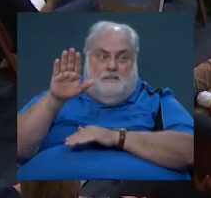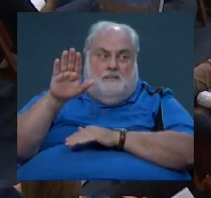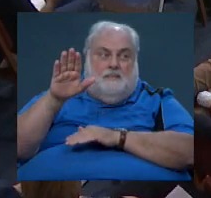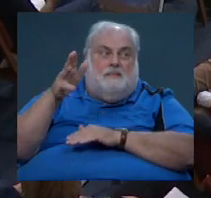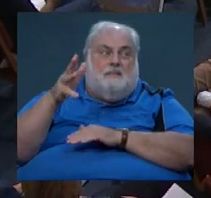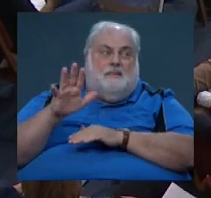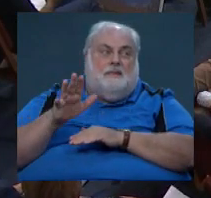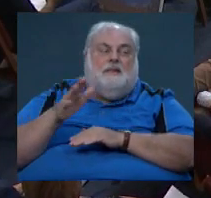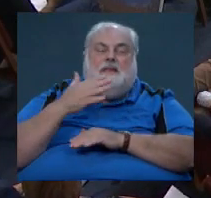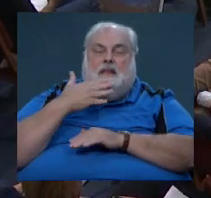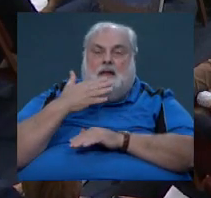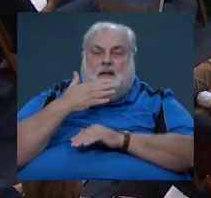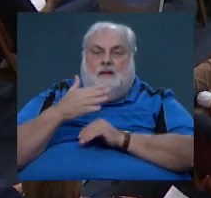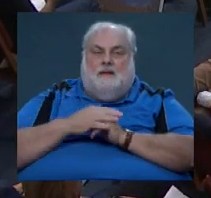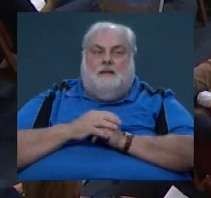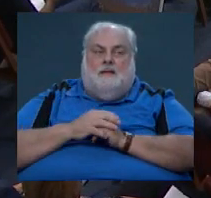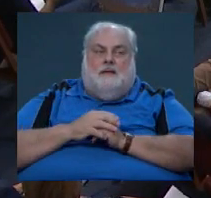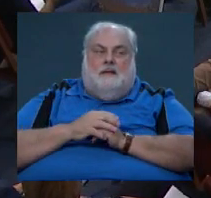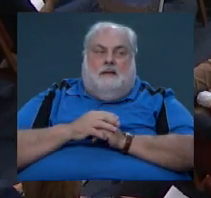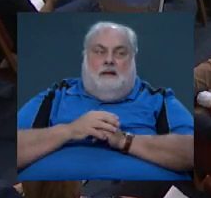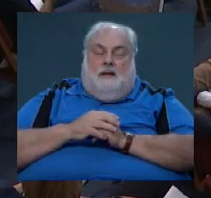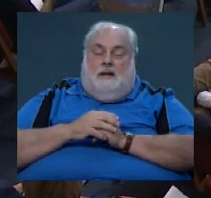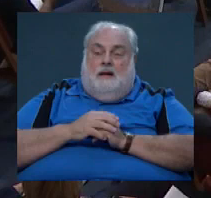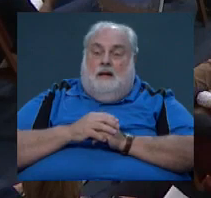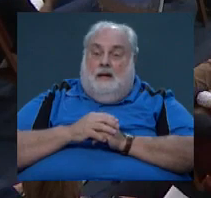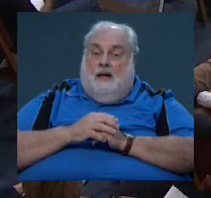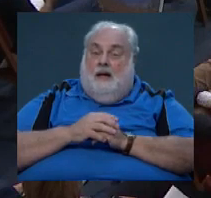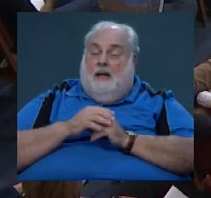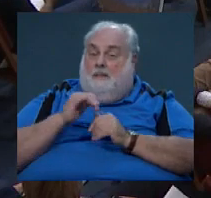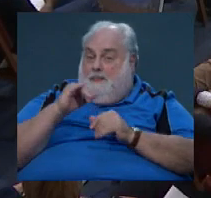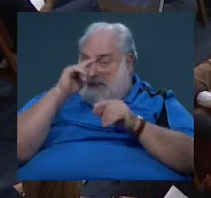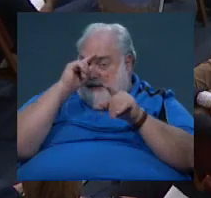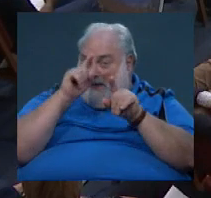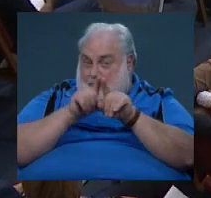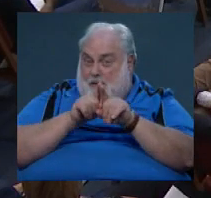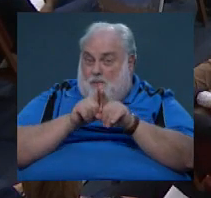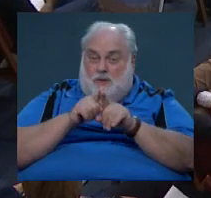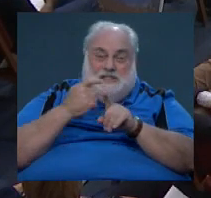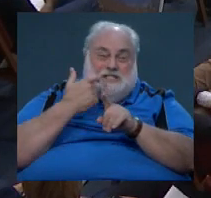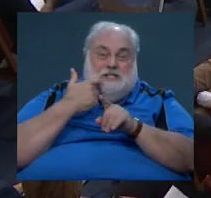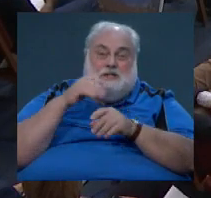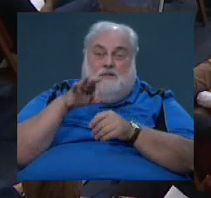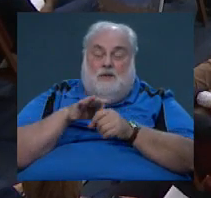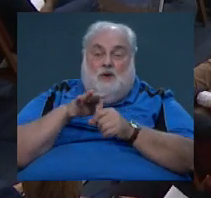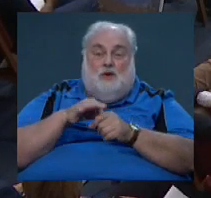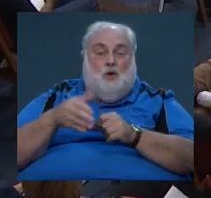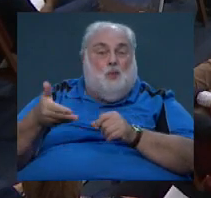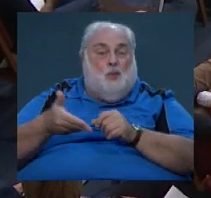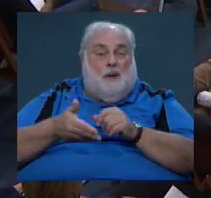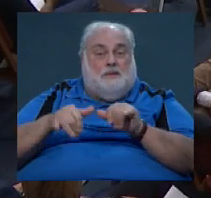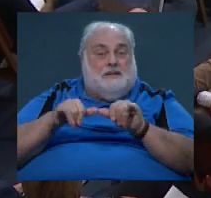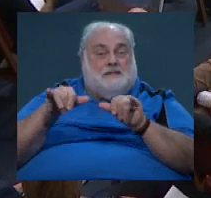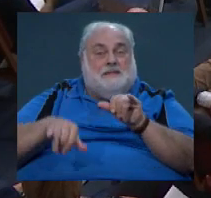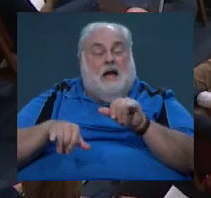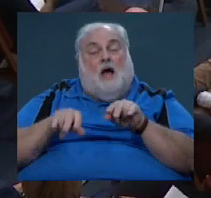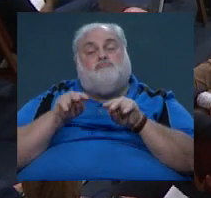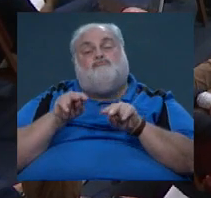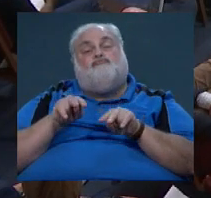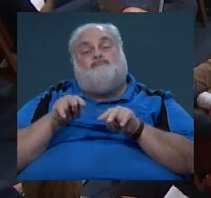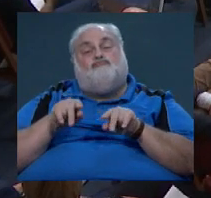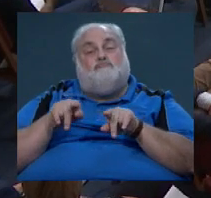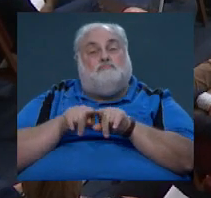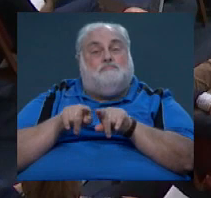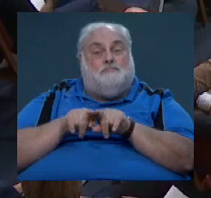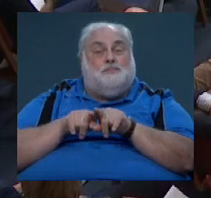Thank you. Pardon me. If your item was on consent, we just voted on it, you're welcome to stay and watch, but you're